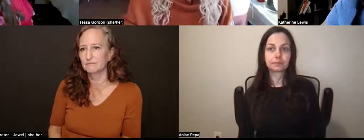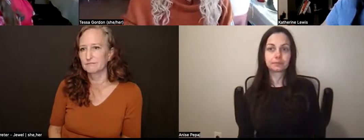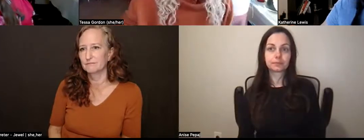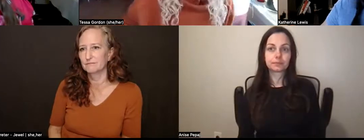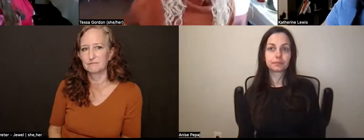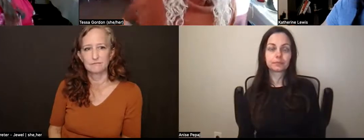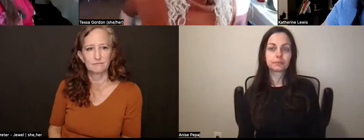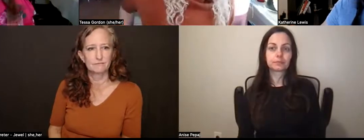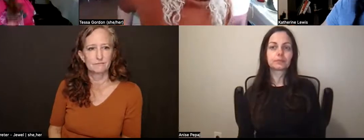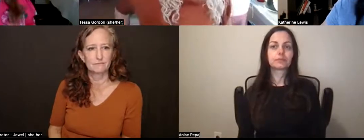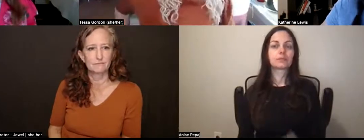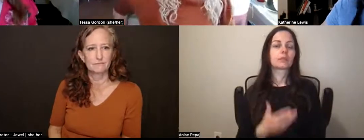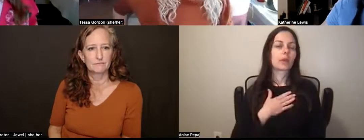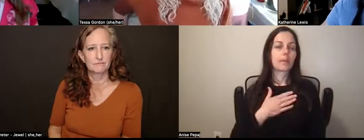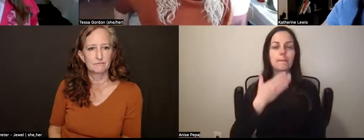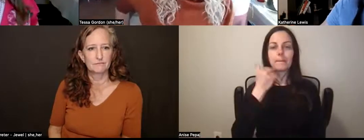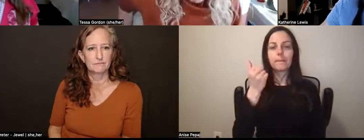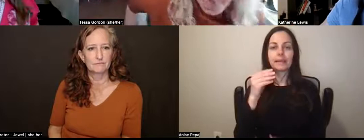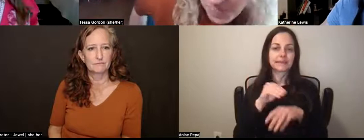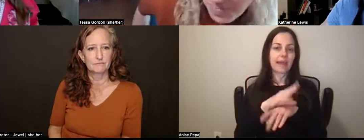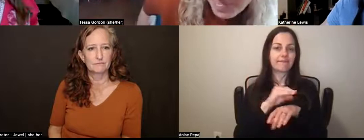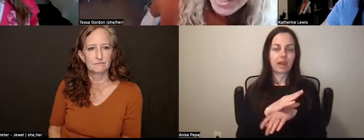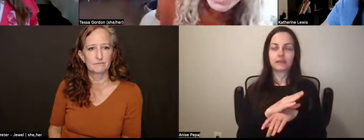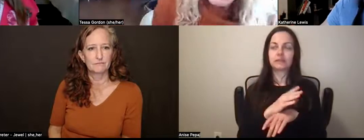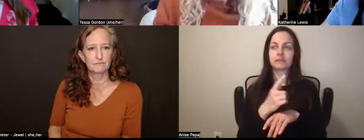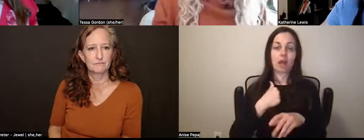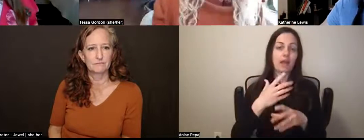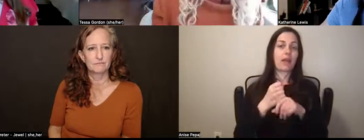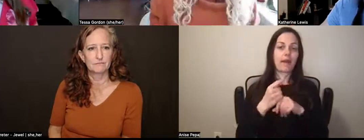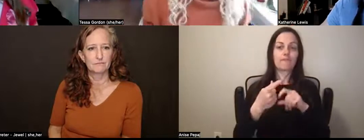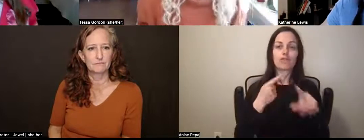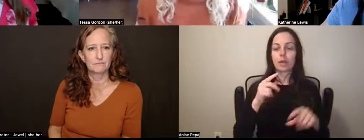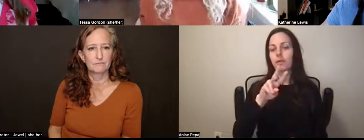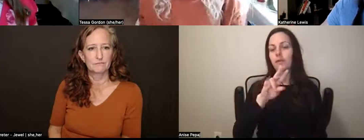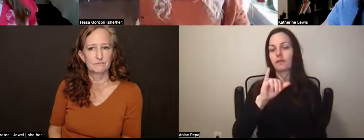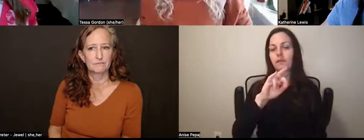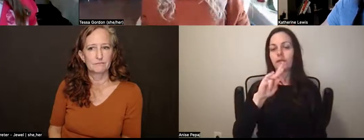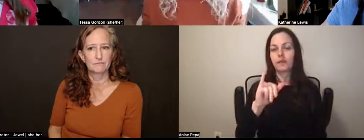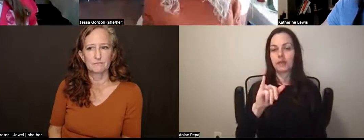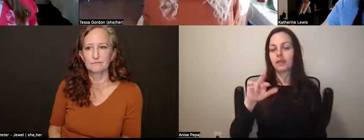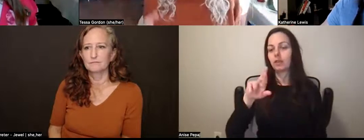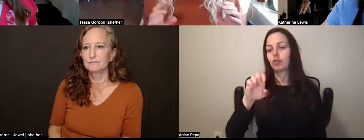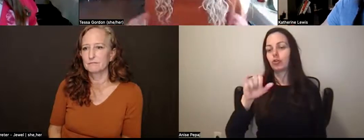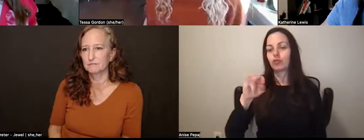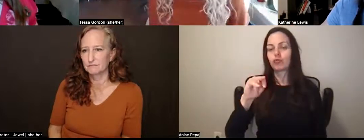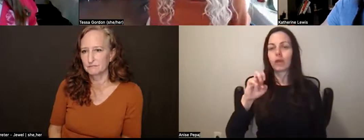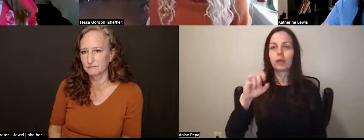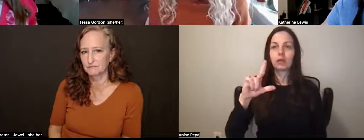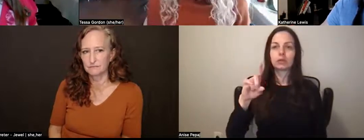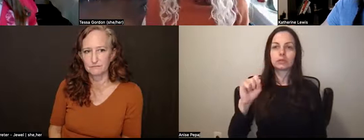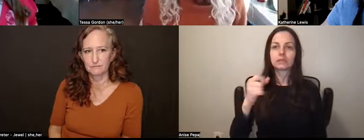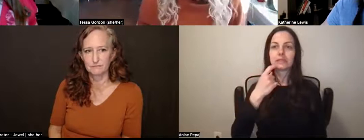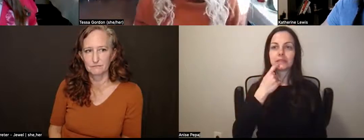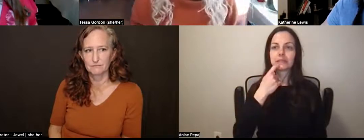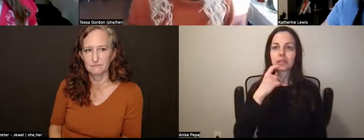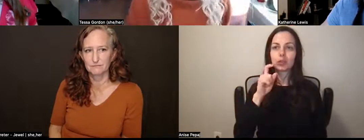So the best piece of advice I got was from someone named Vicki Reynolds, and she described it as, you need your howl at the moon